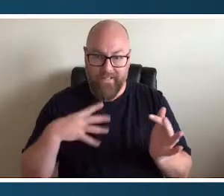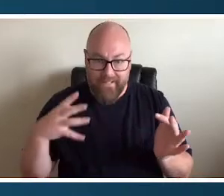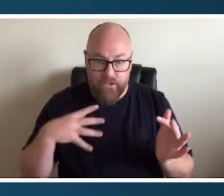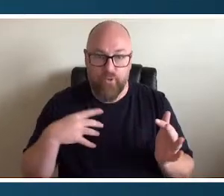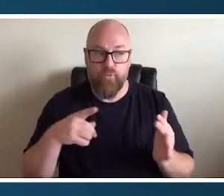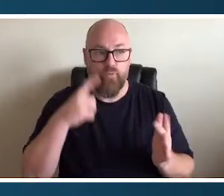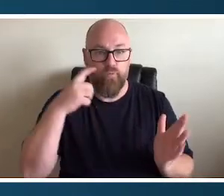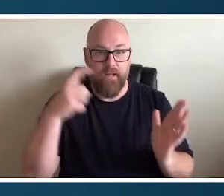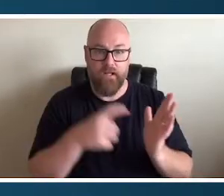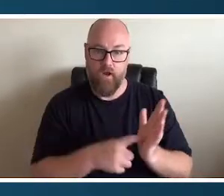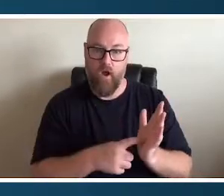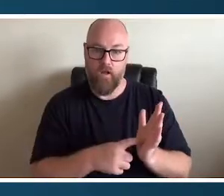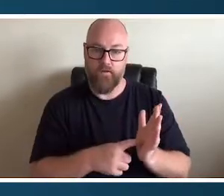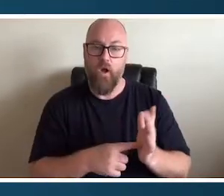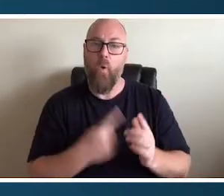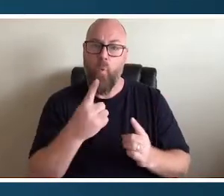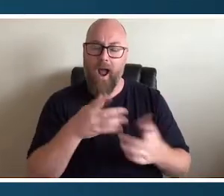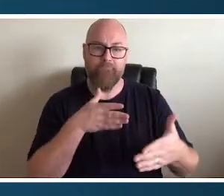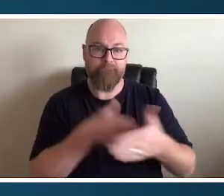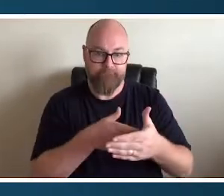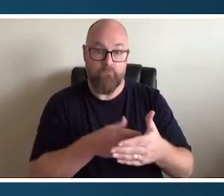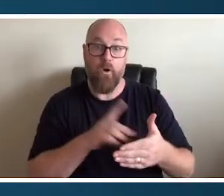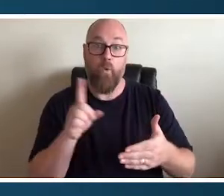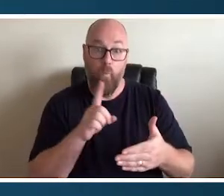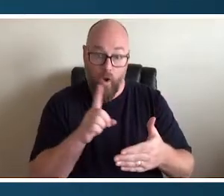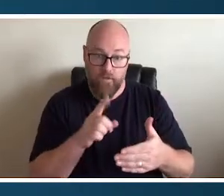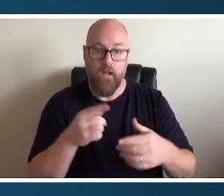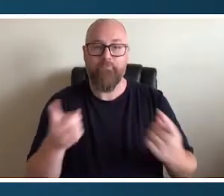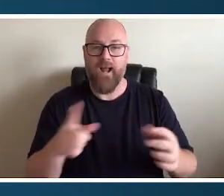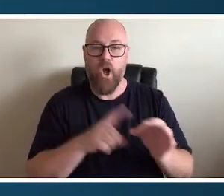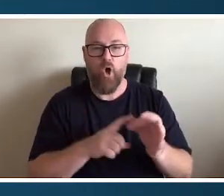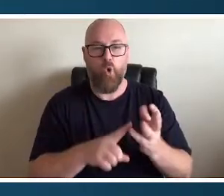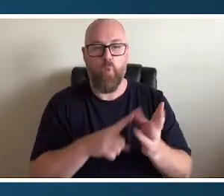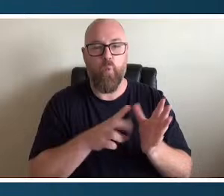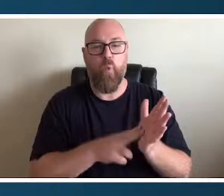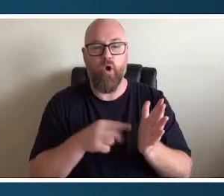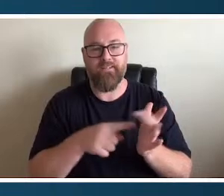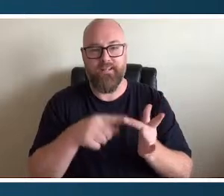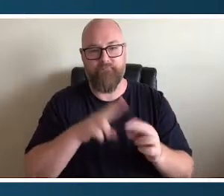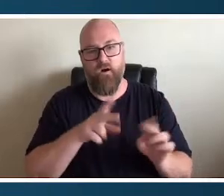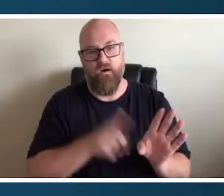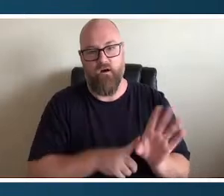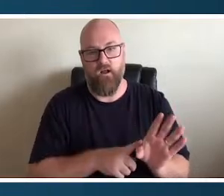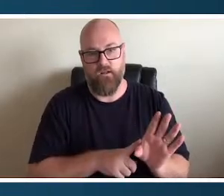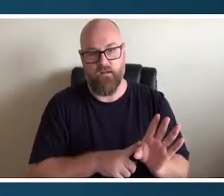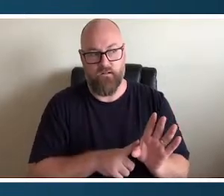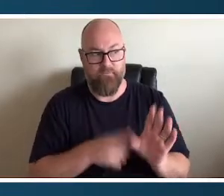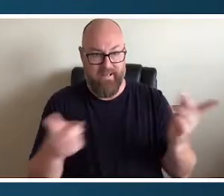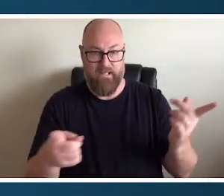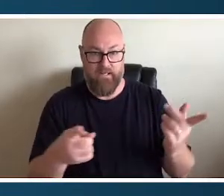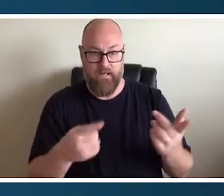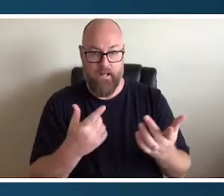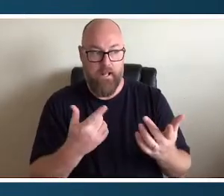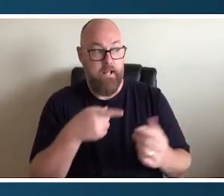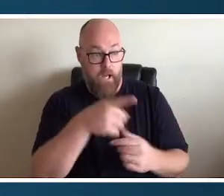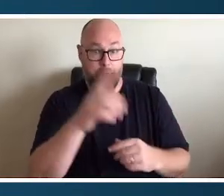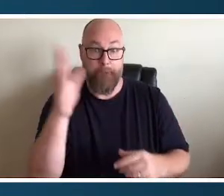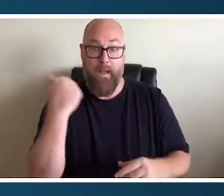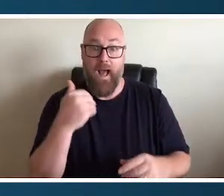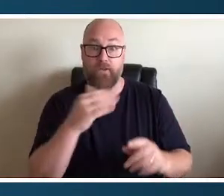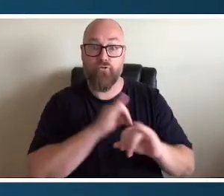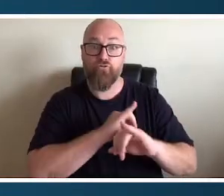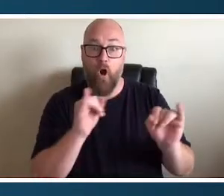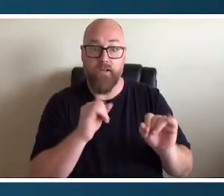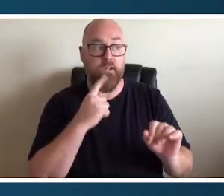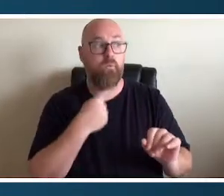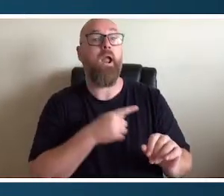key obstacle is the challenge of quantifying the impact of crises that have been averted. That is,